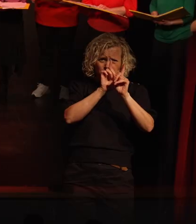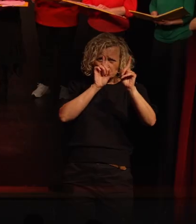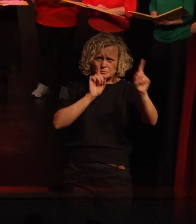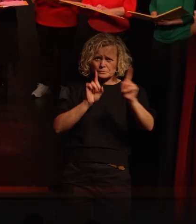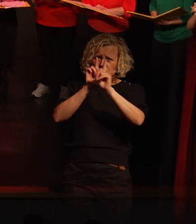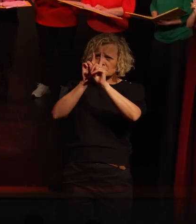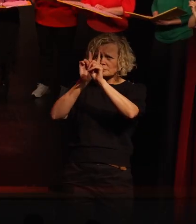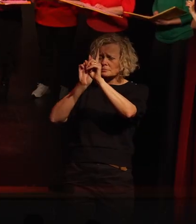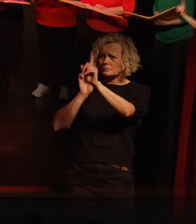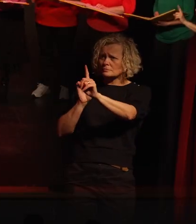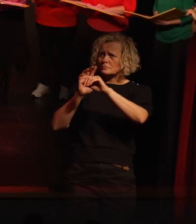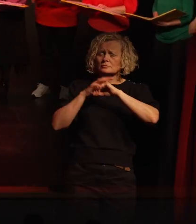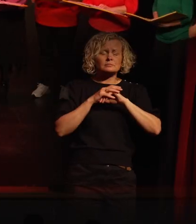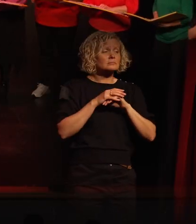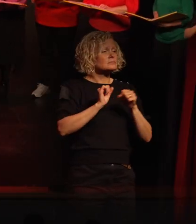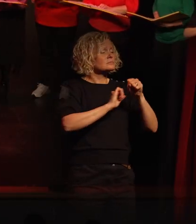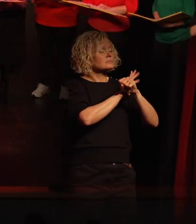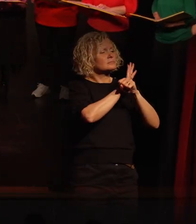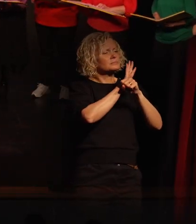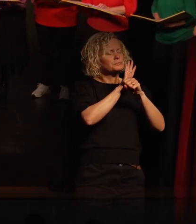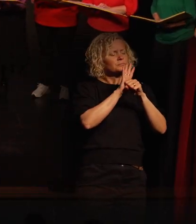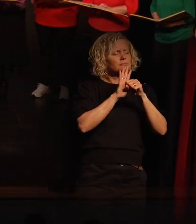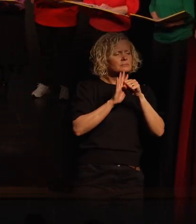distancing. Oh, COVID,